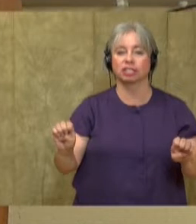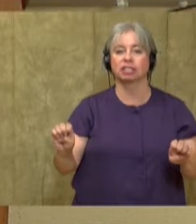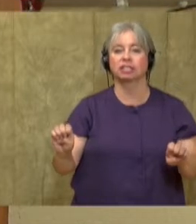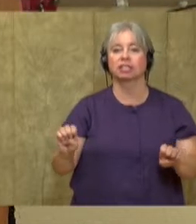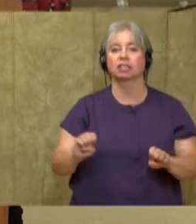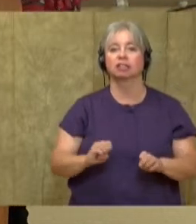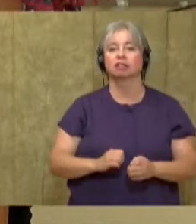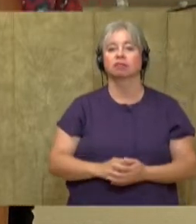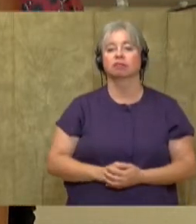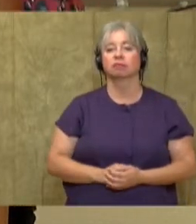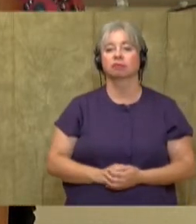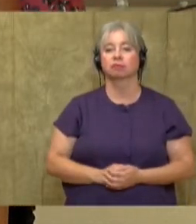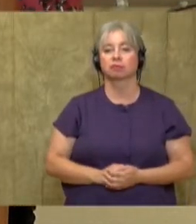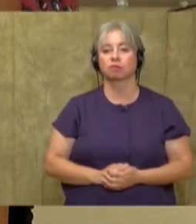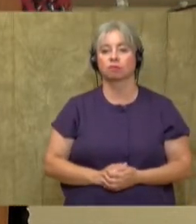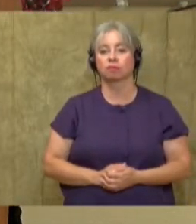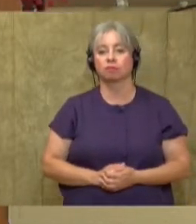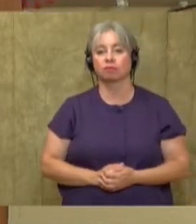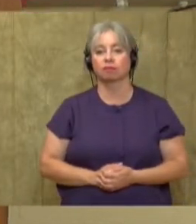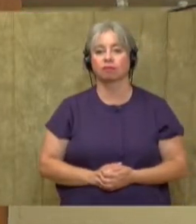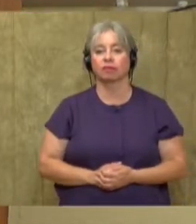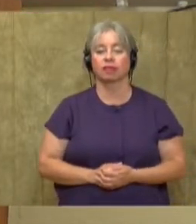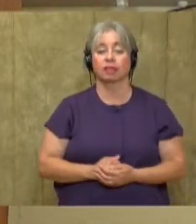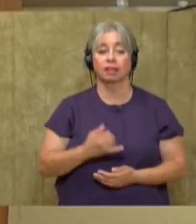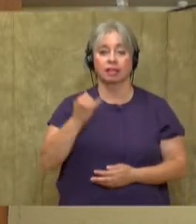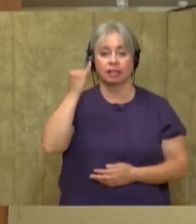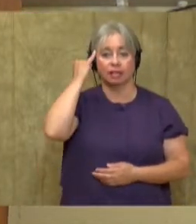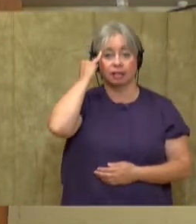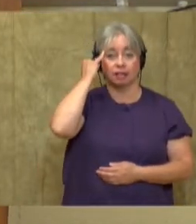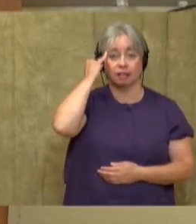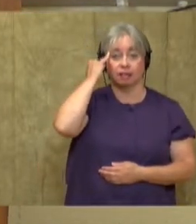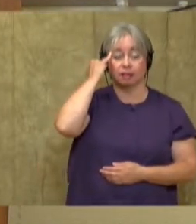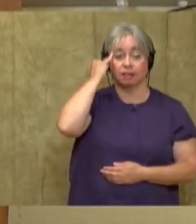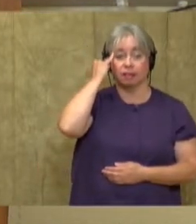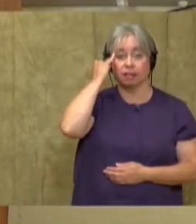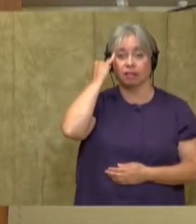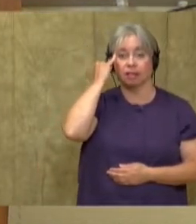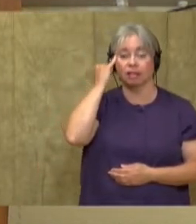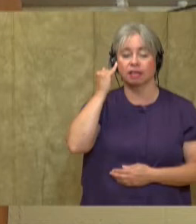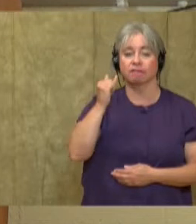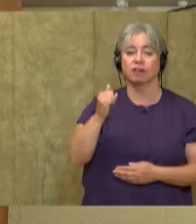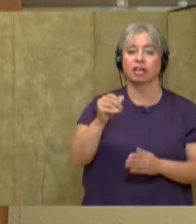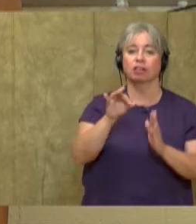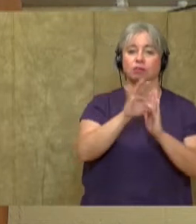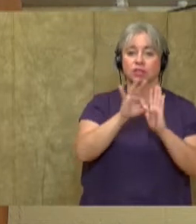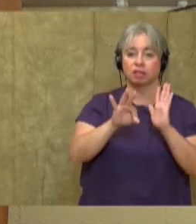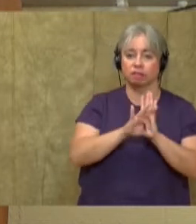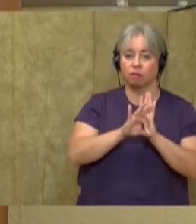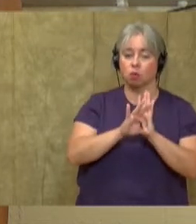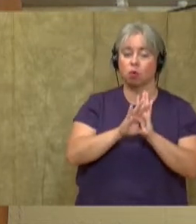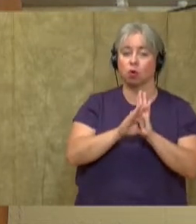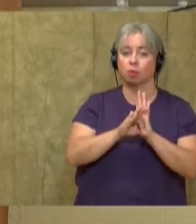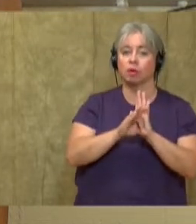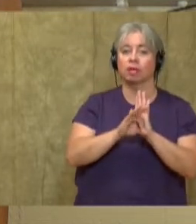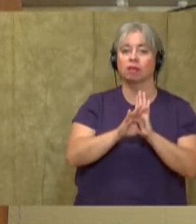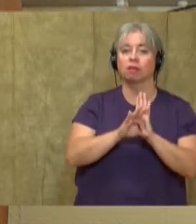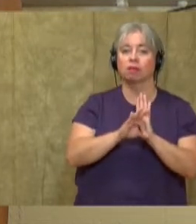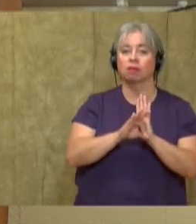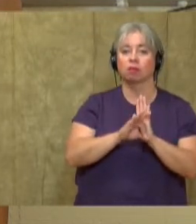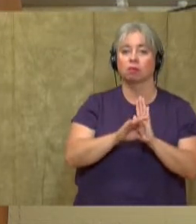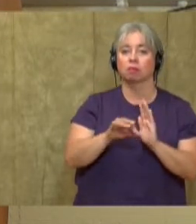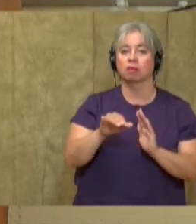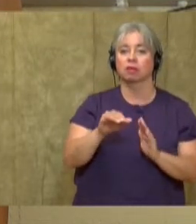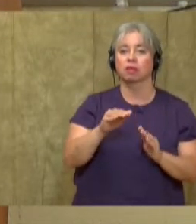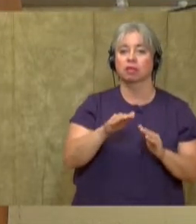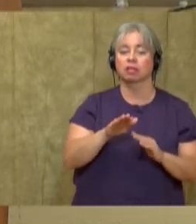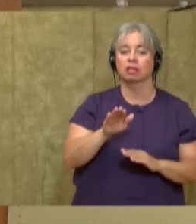graph. So if I just identify it using my slope-intercept form, that's what we want to focus on. My